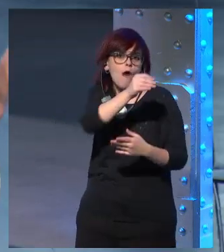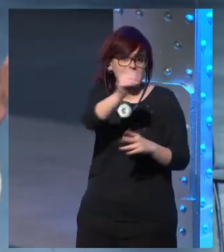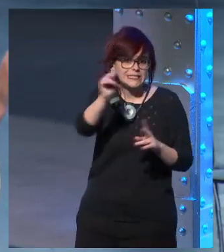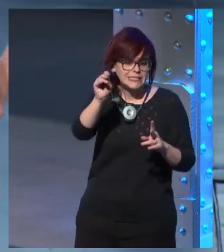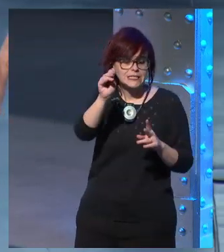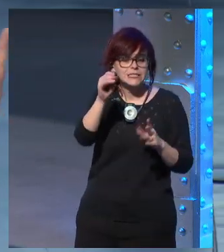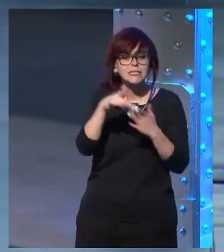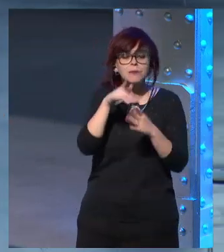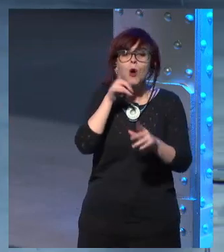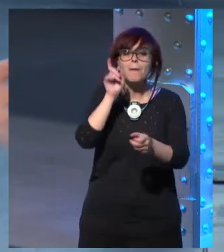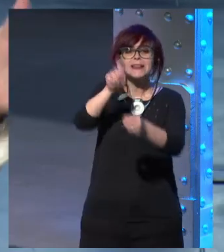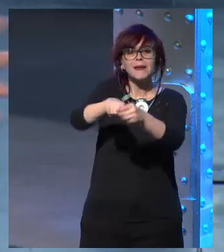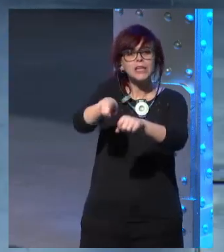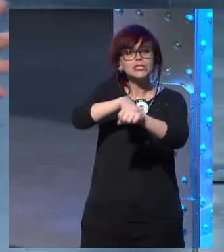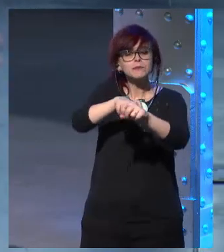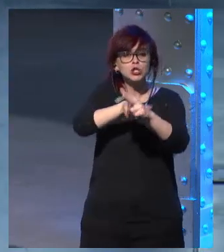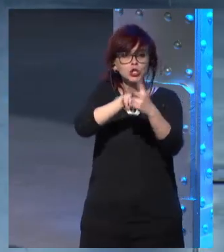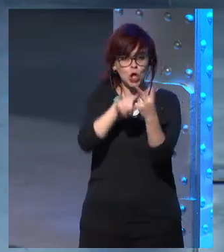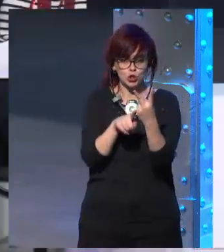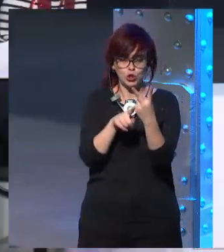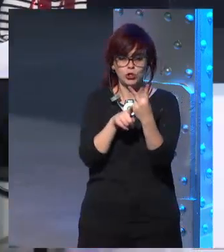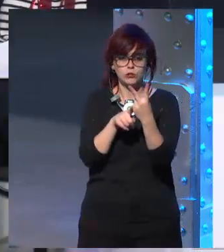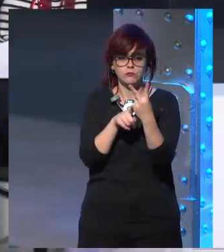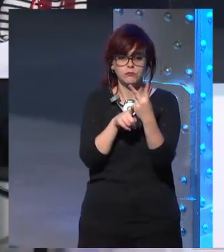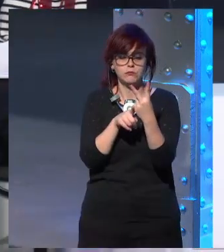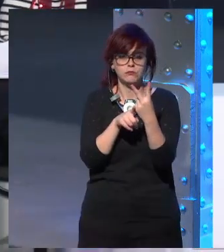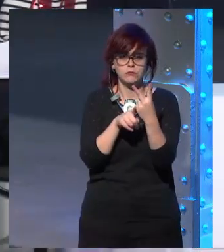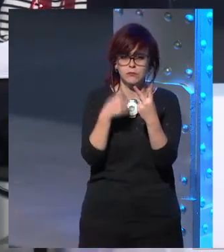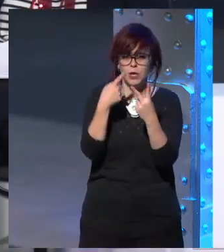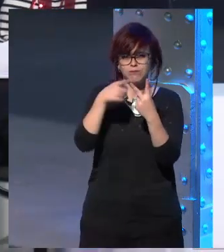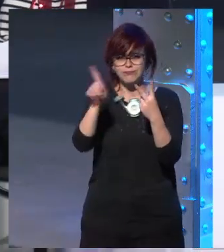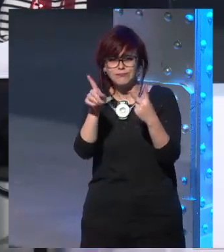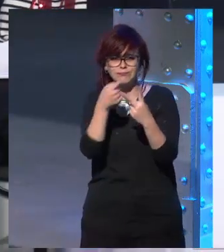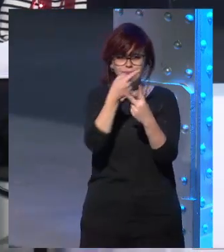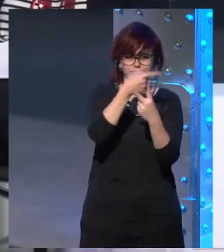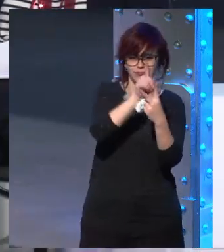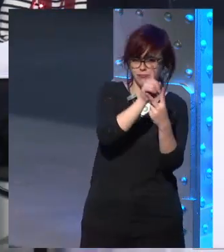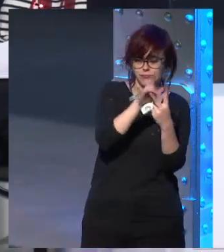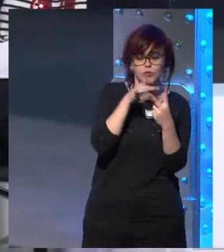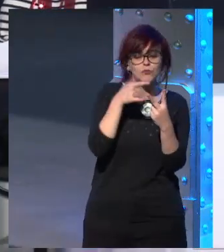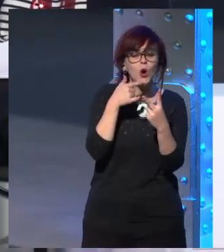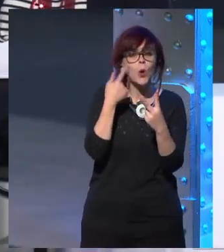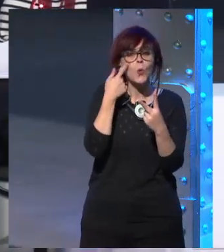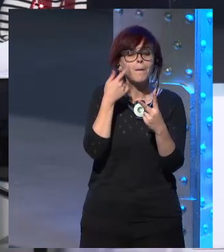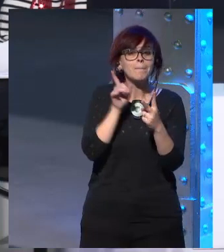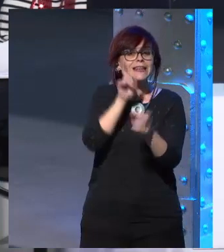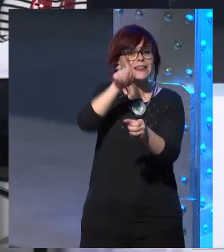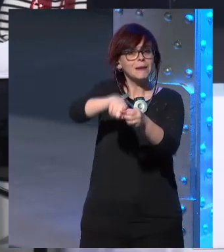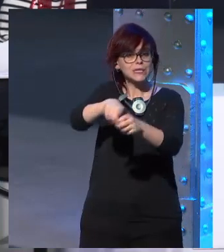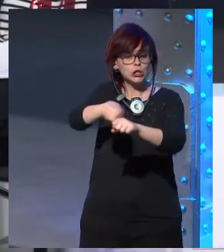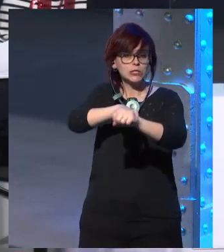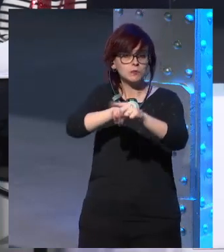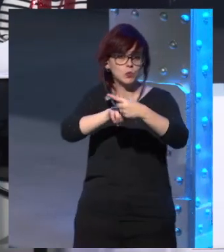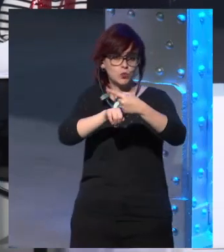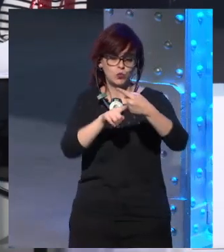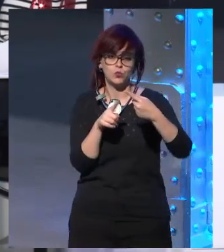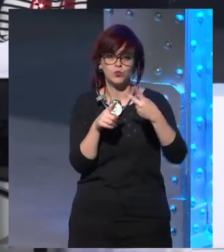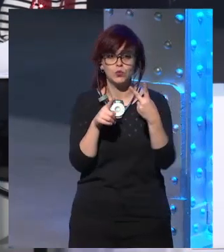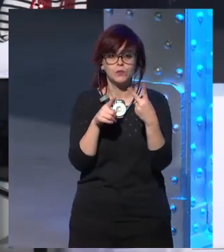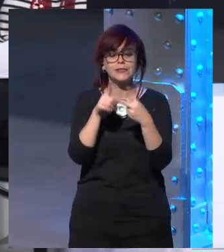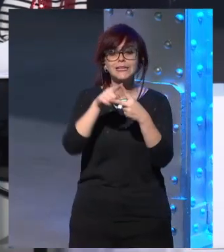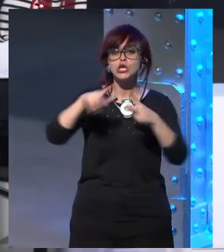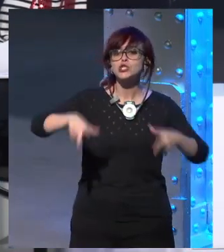that happen. And they're completely different. So one kind of participation is social, and it's what you